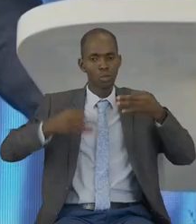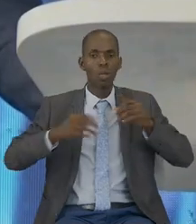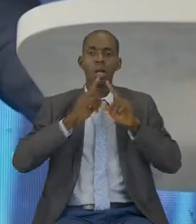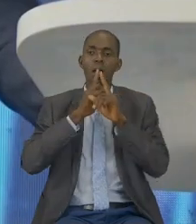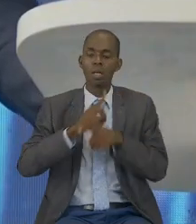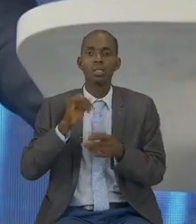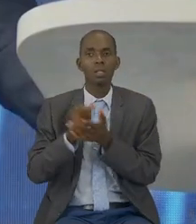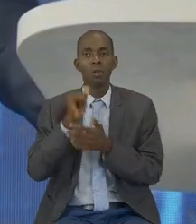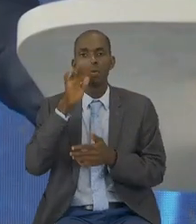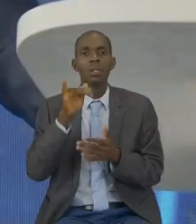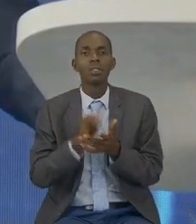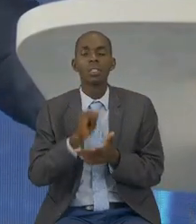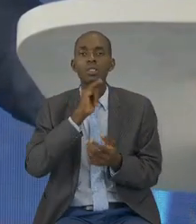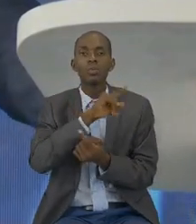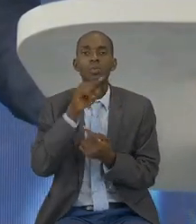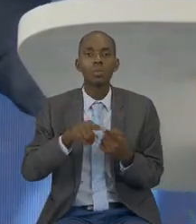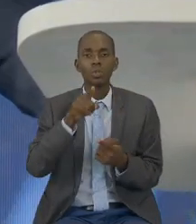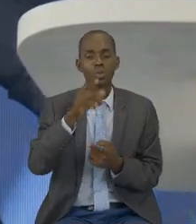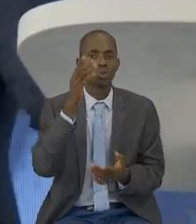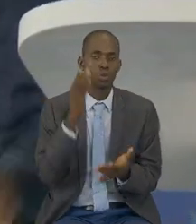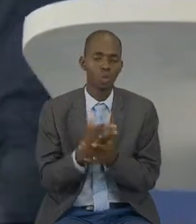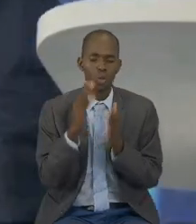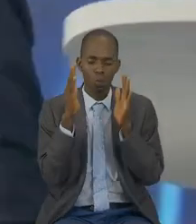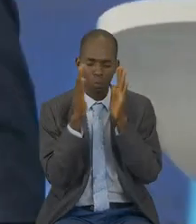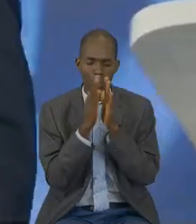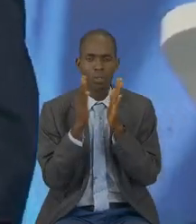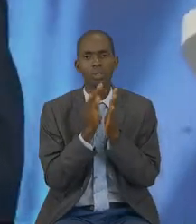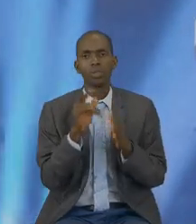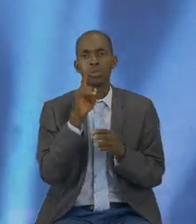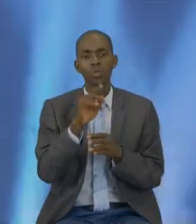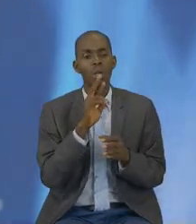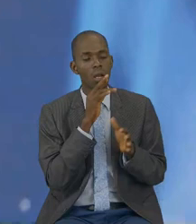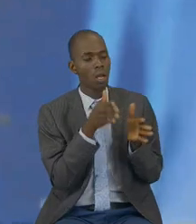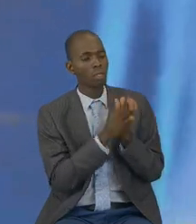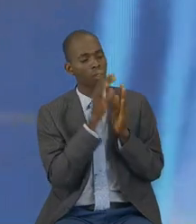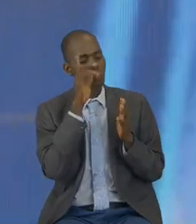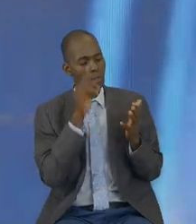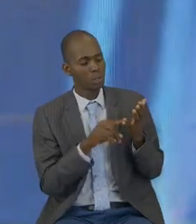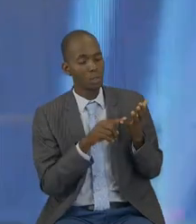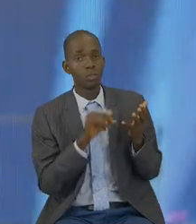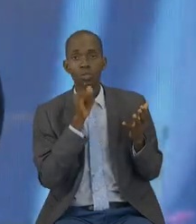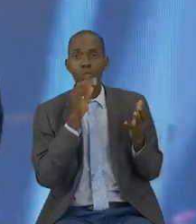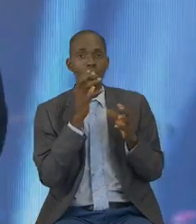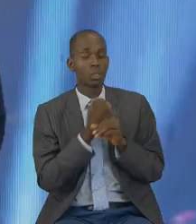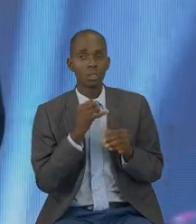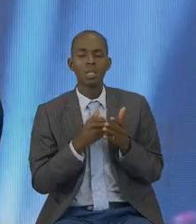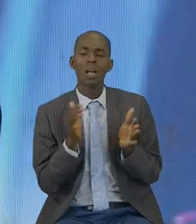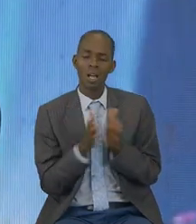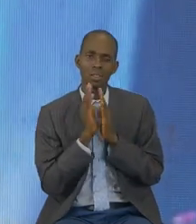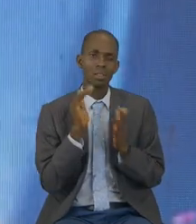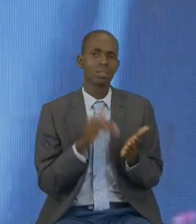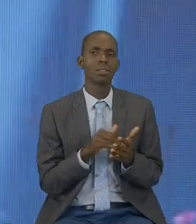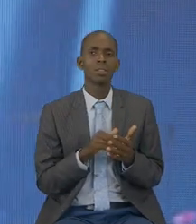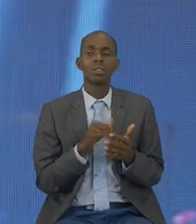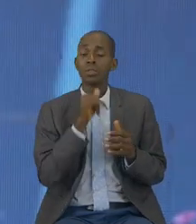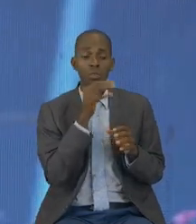is when you stop praying. You are asking for this and it has not been done. Ask again. It's not